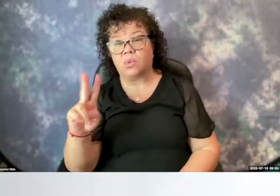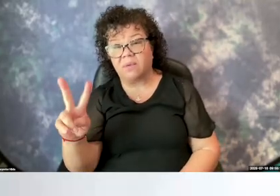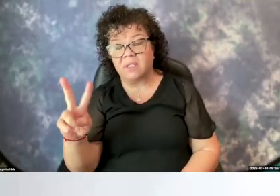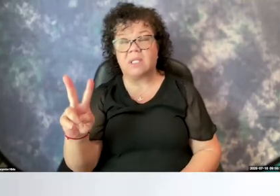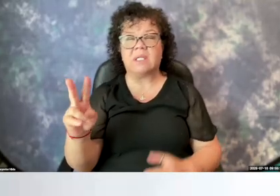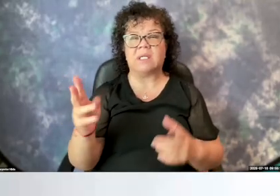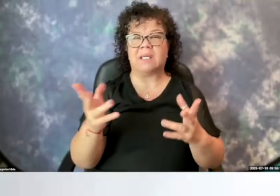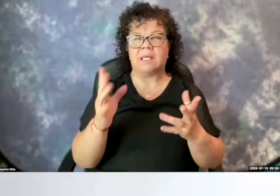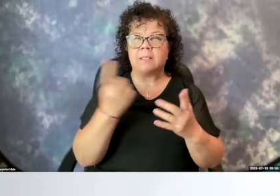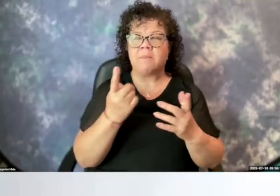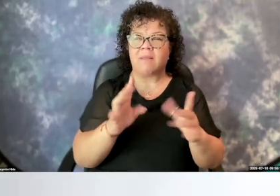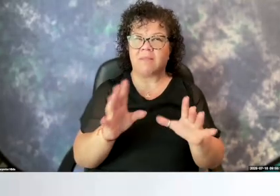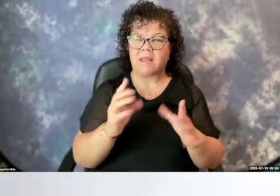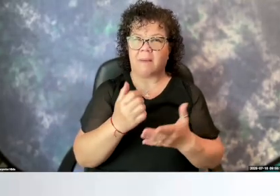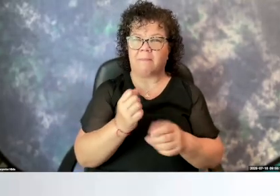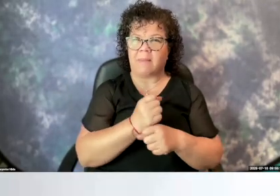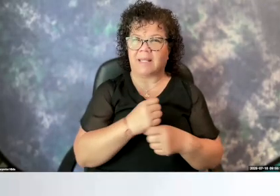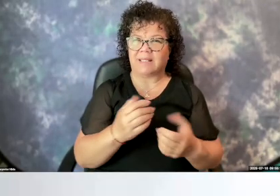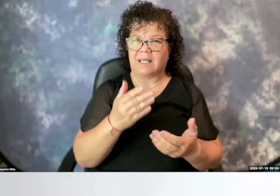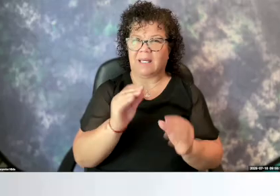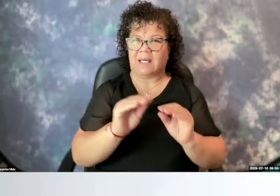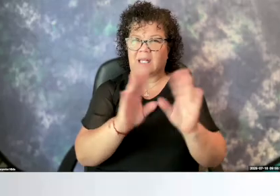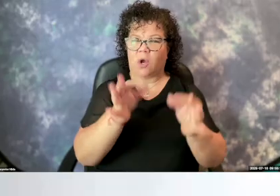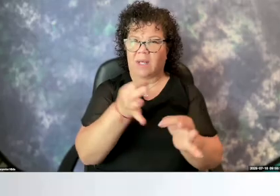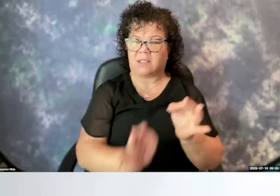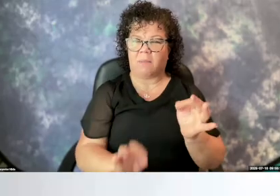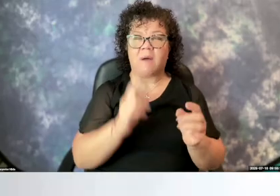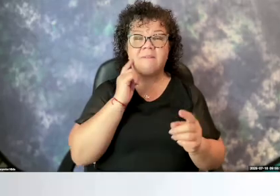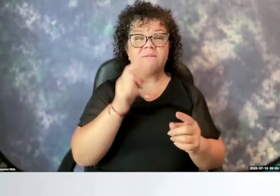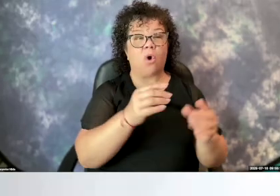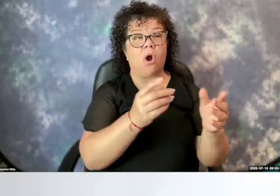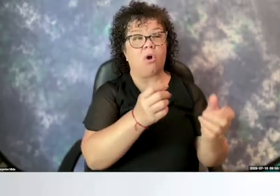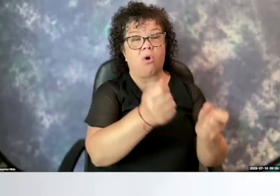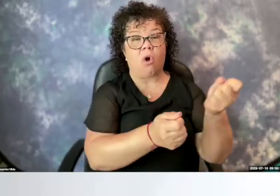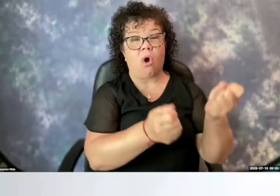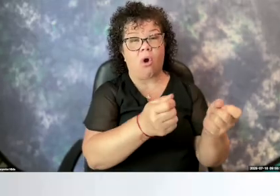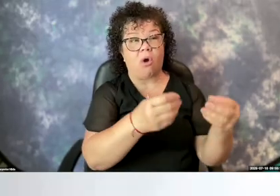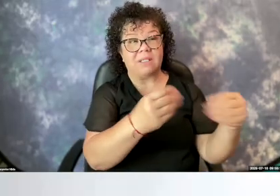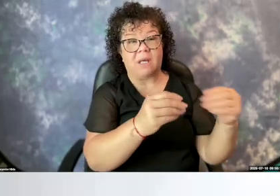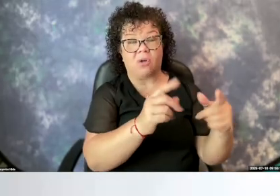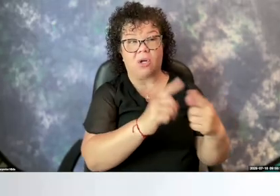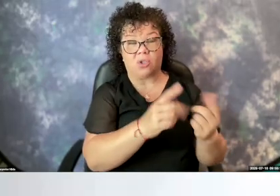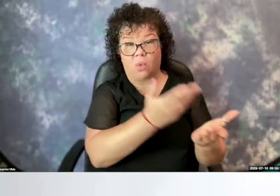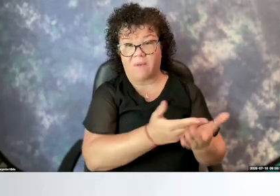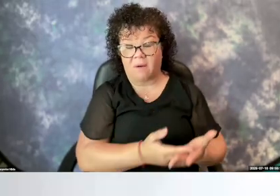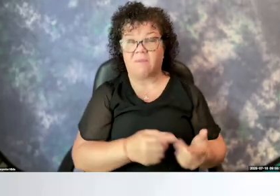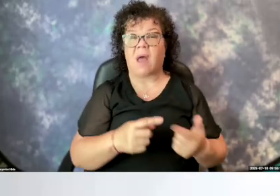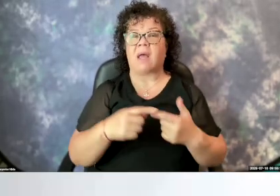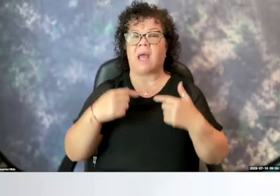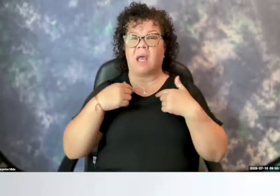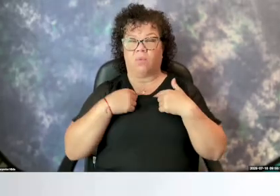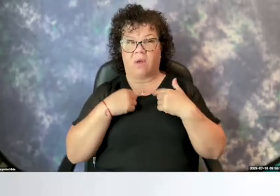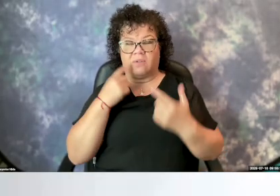it's clear and as simple as possible for us to verify and for dealers to also verify. So definitely interested in kind of that